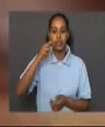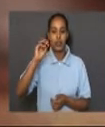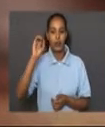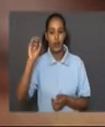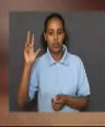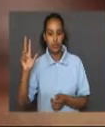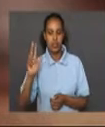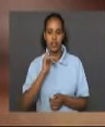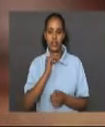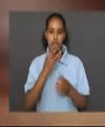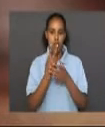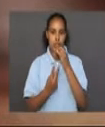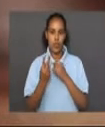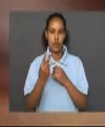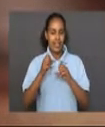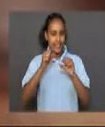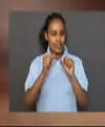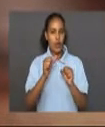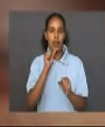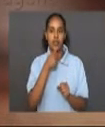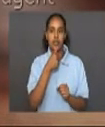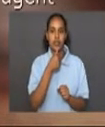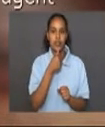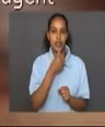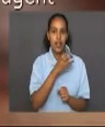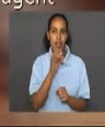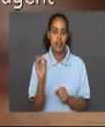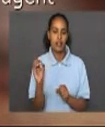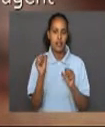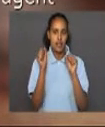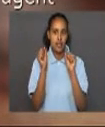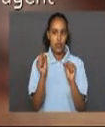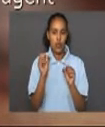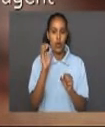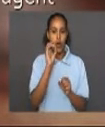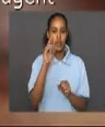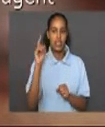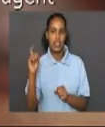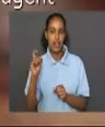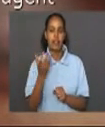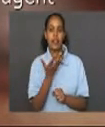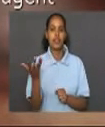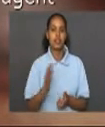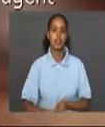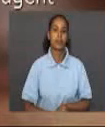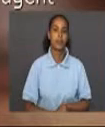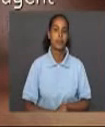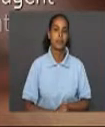acid is also both a strong acid and a strong oxidizing